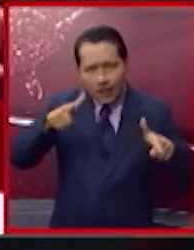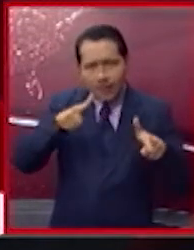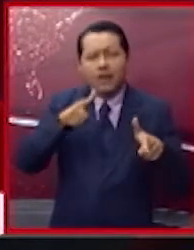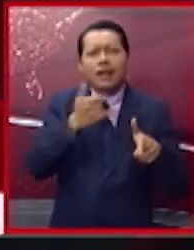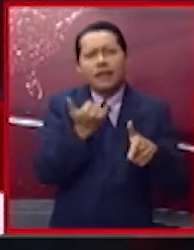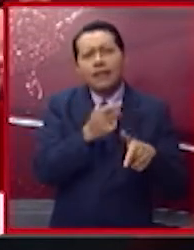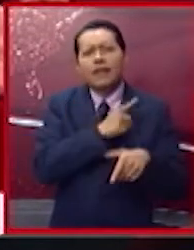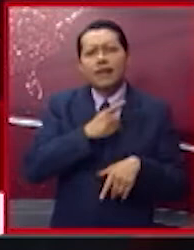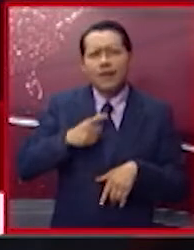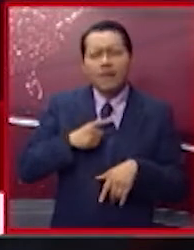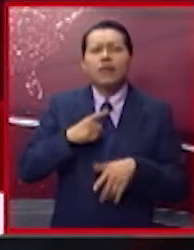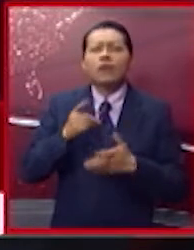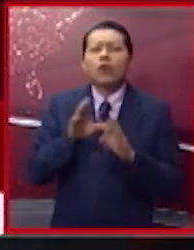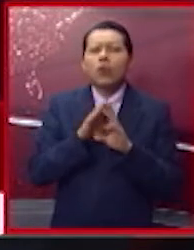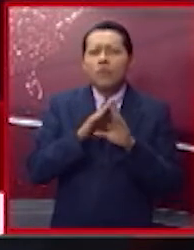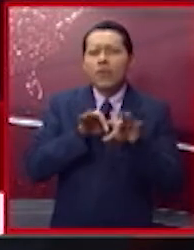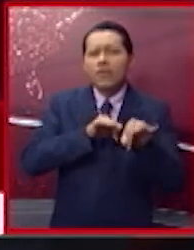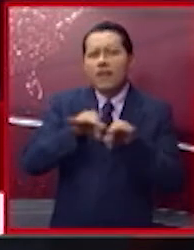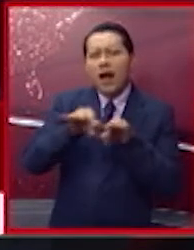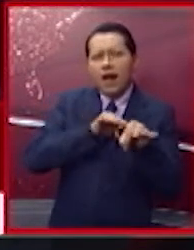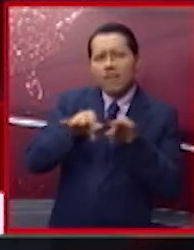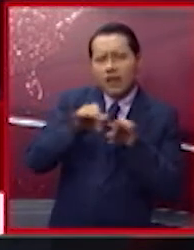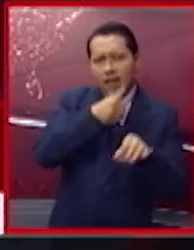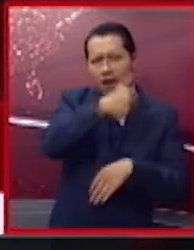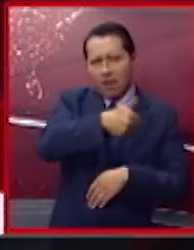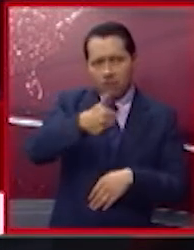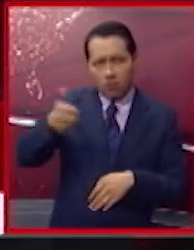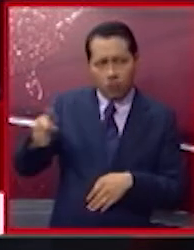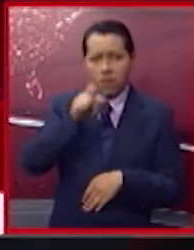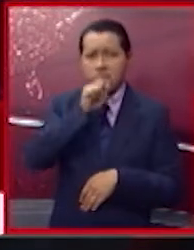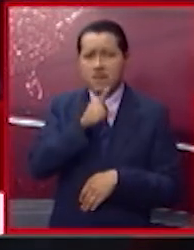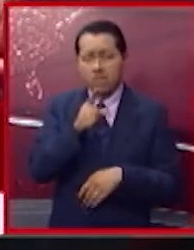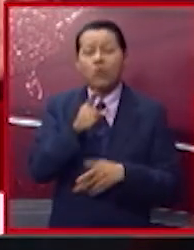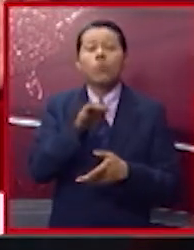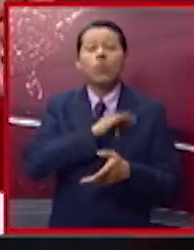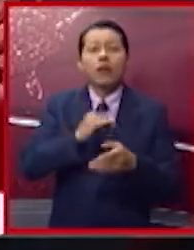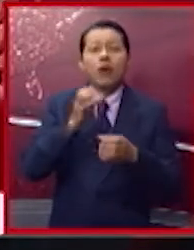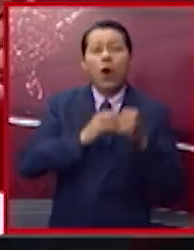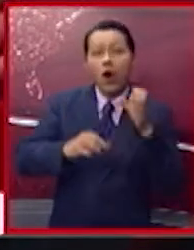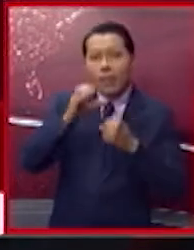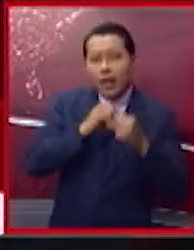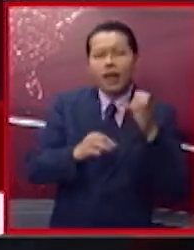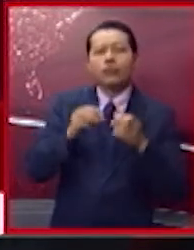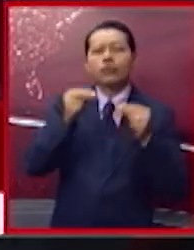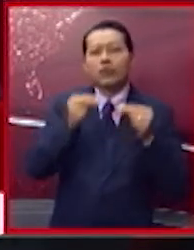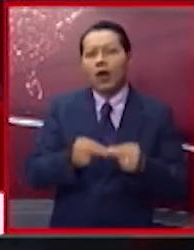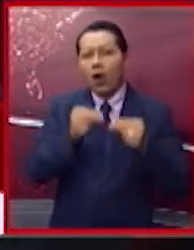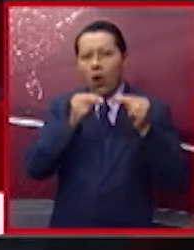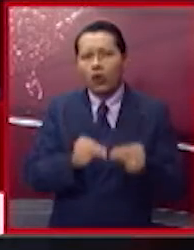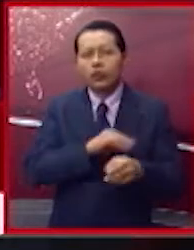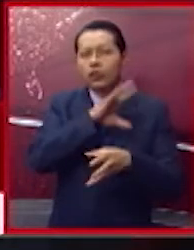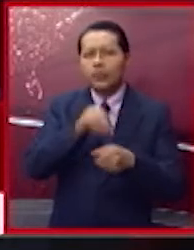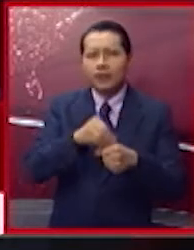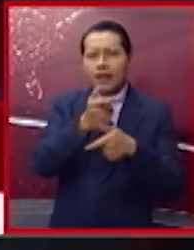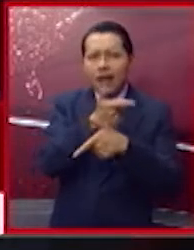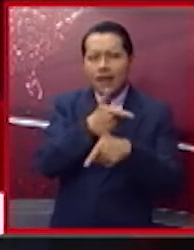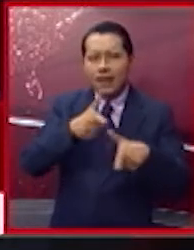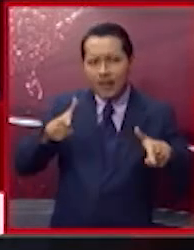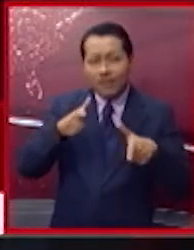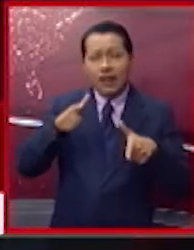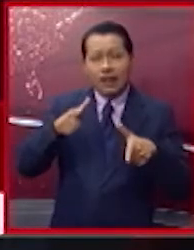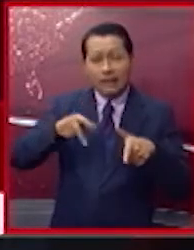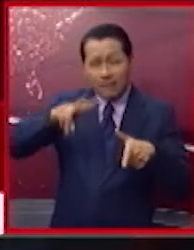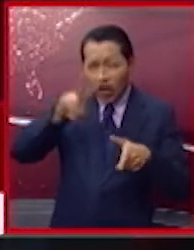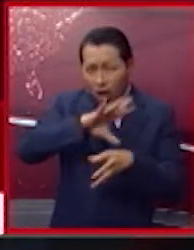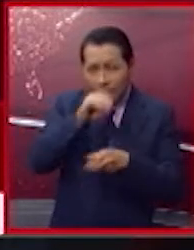markets, letting the markets work on their own, or having completely free trade, you know, has